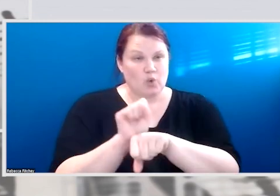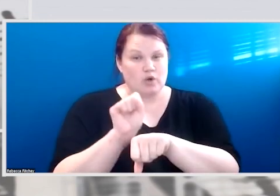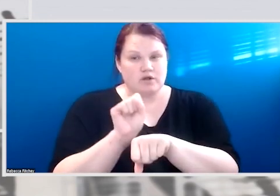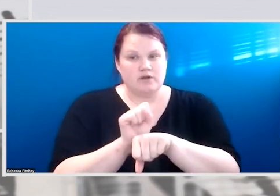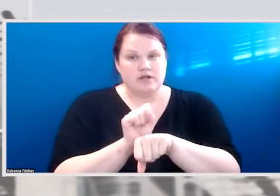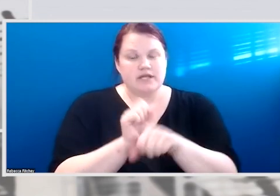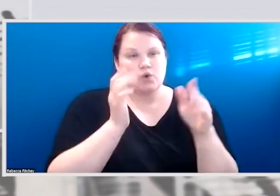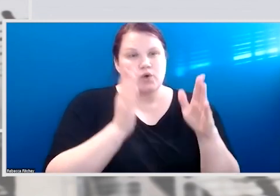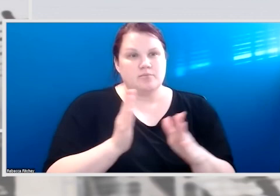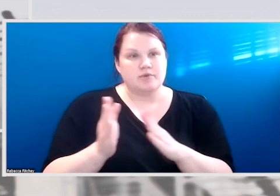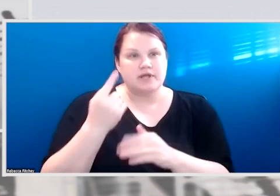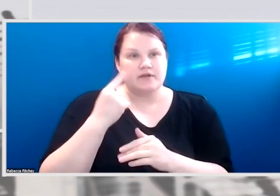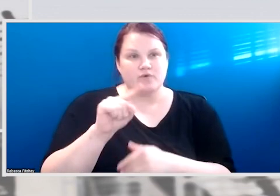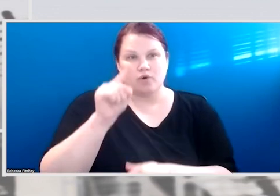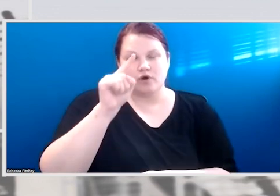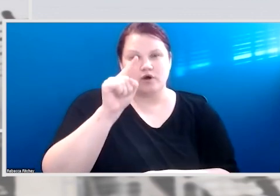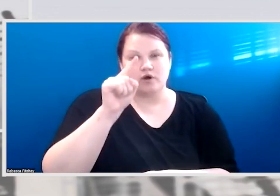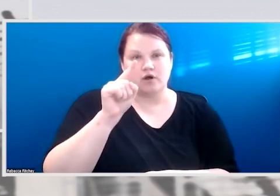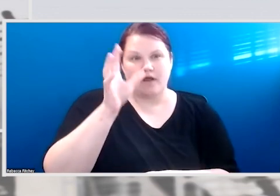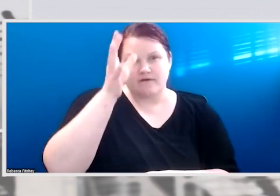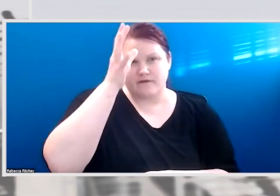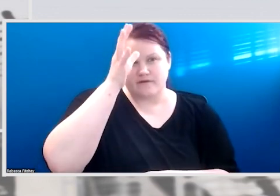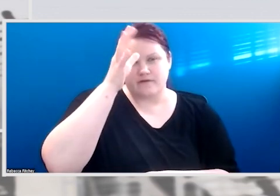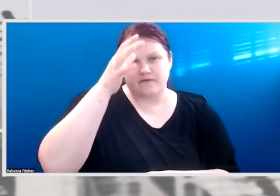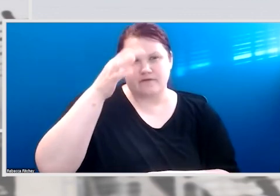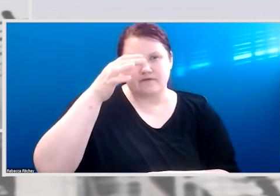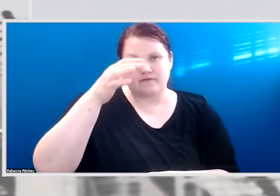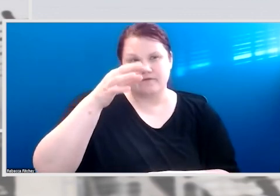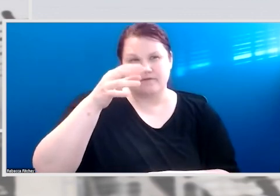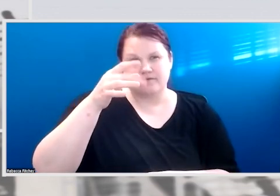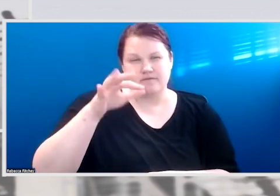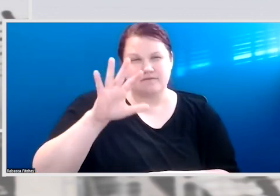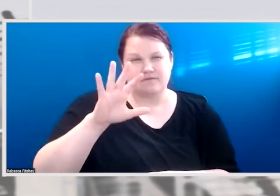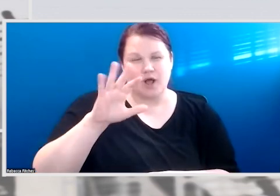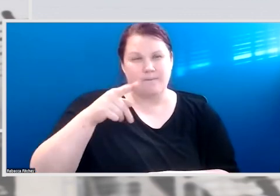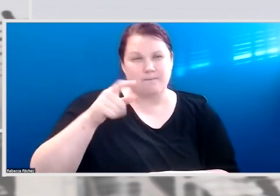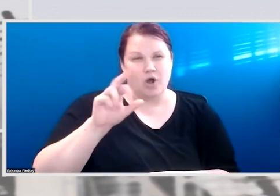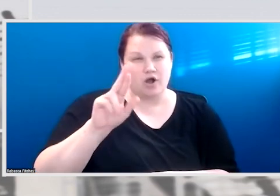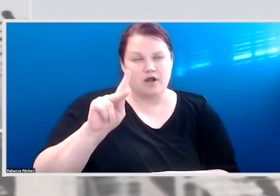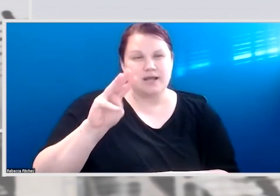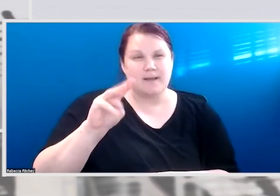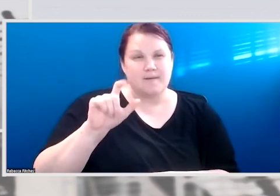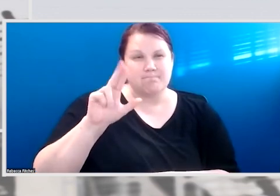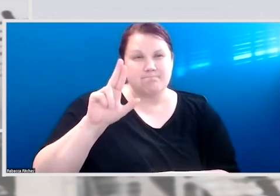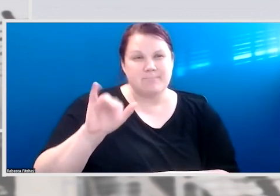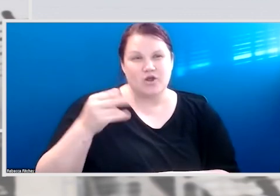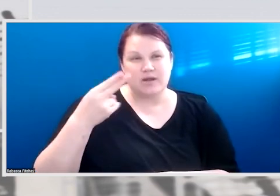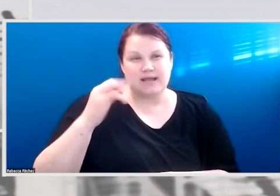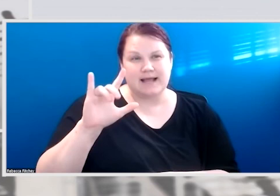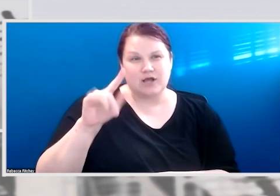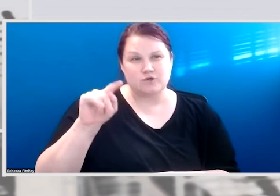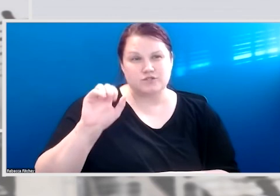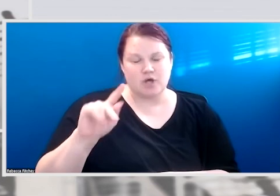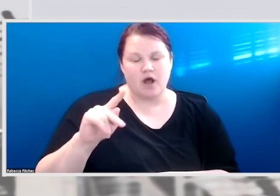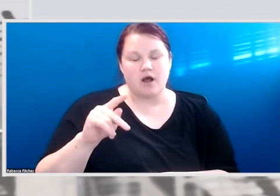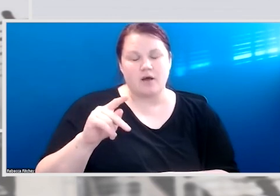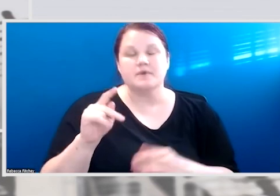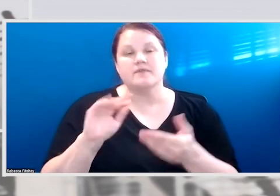a plan for Fowler Park in Perry Hilltop with the community in the surrounding area for the last